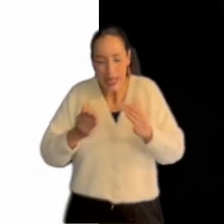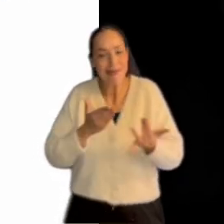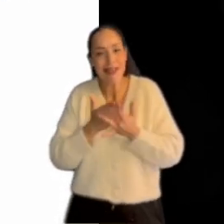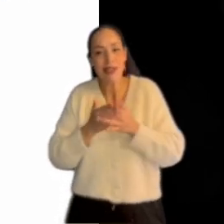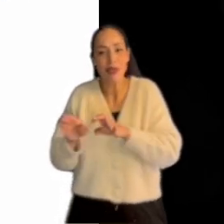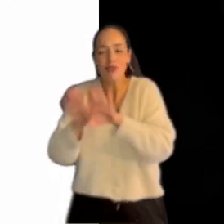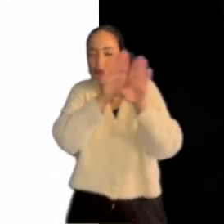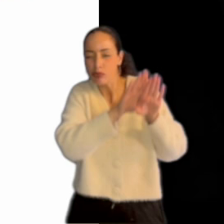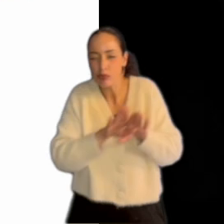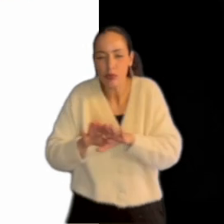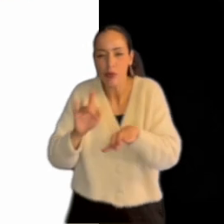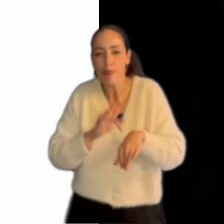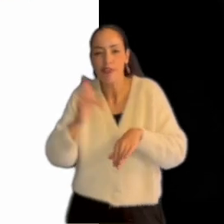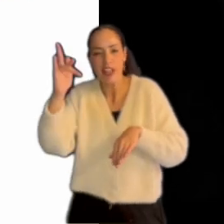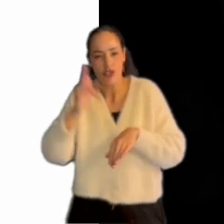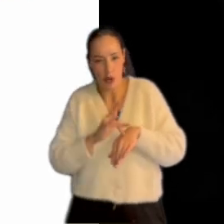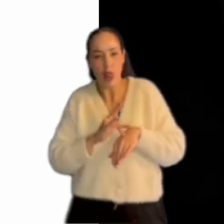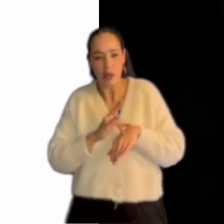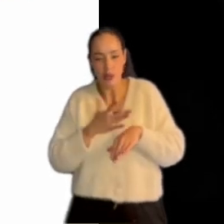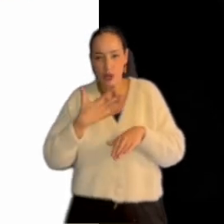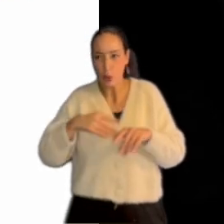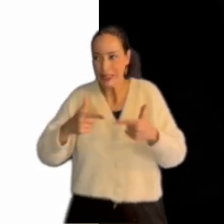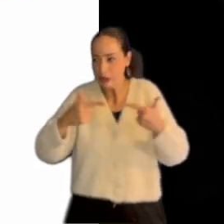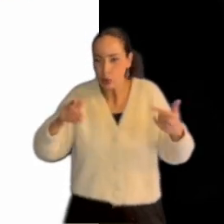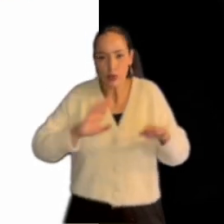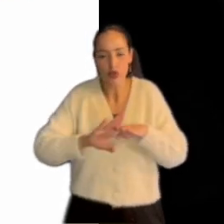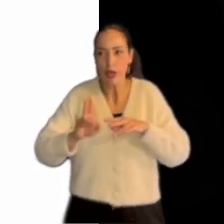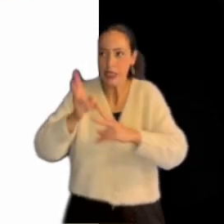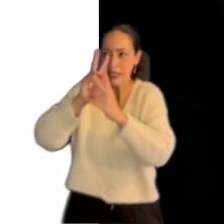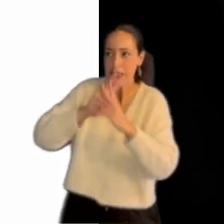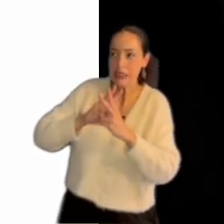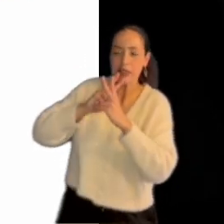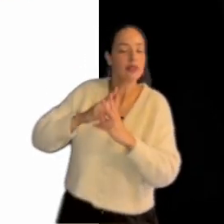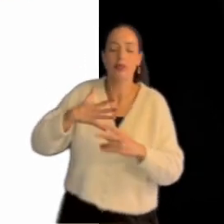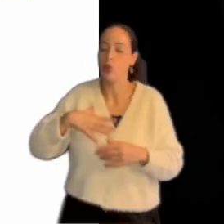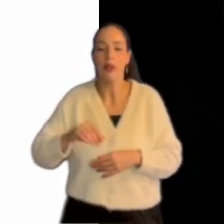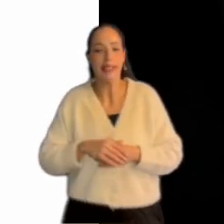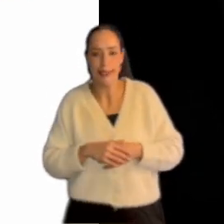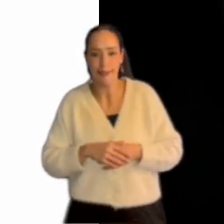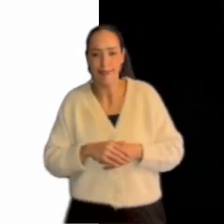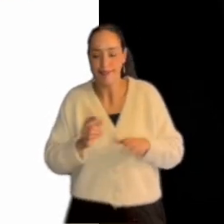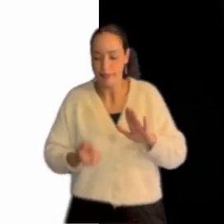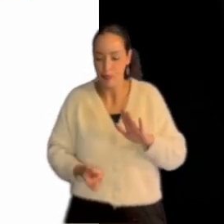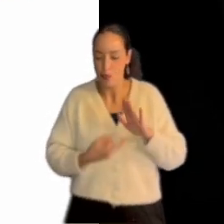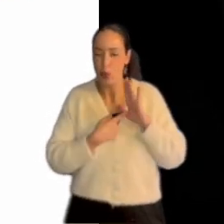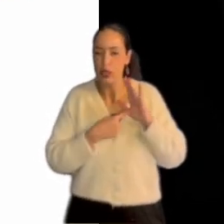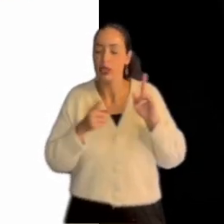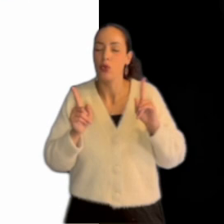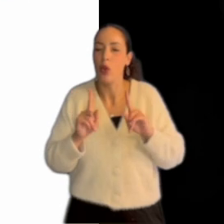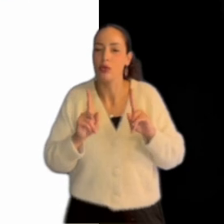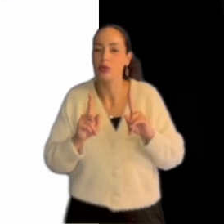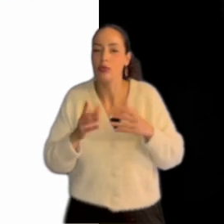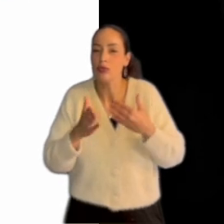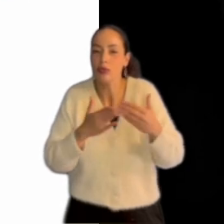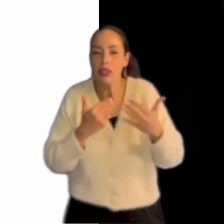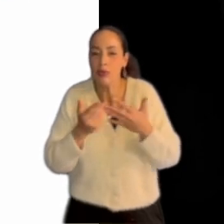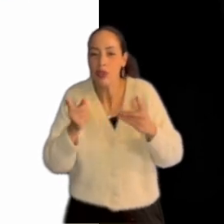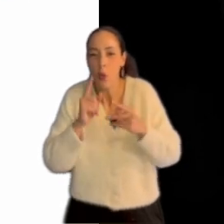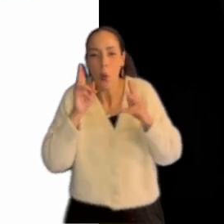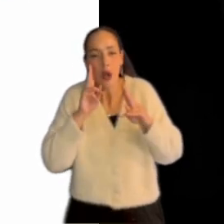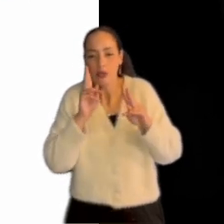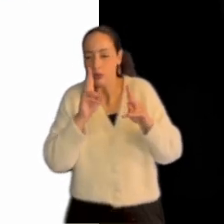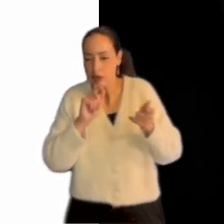though, no matter what shape it takes, it remains true to its origins, those 6 principles of trauma-informed practice delivered through the